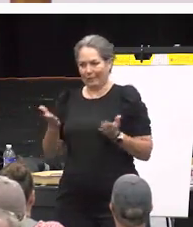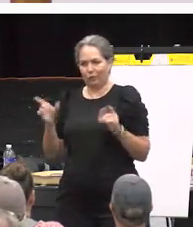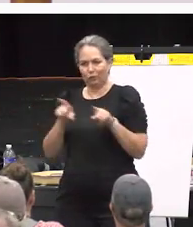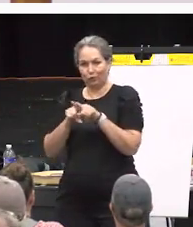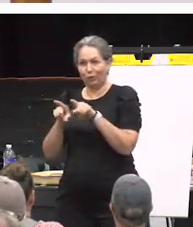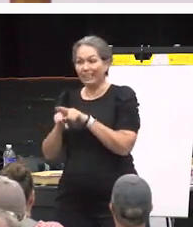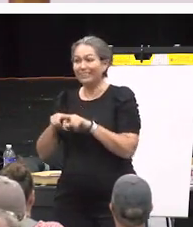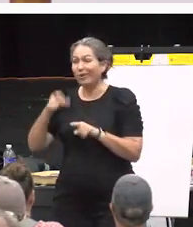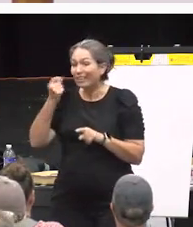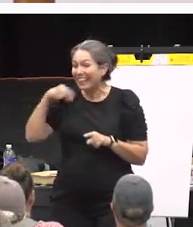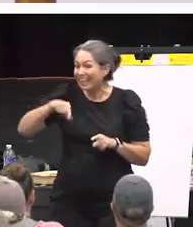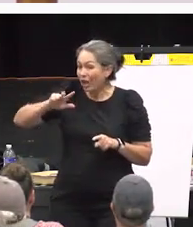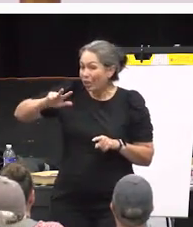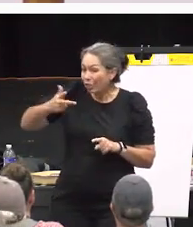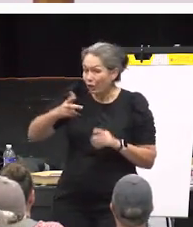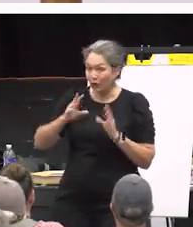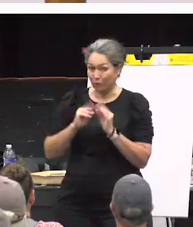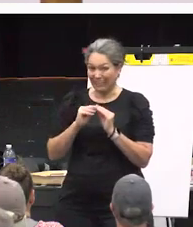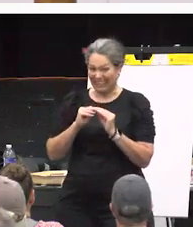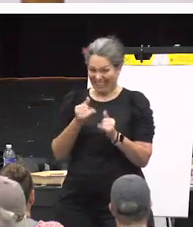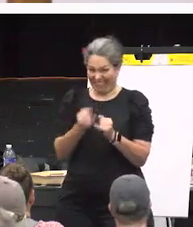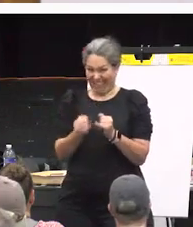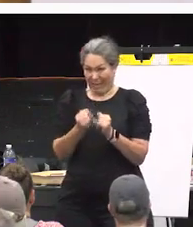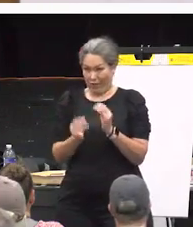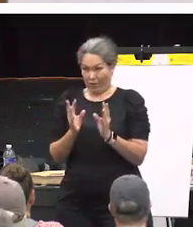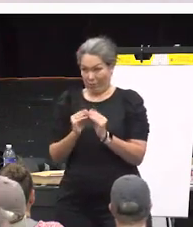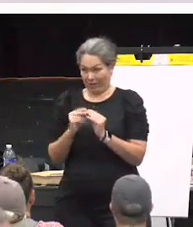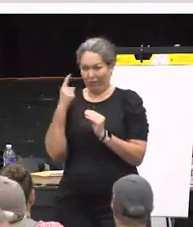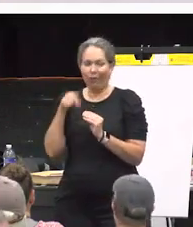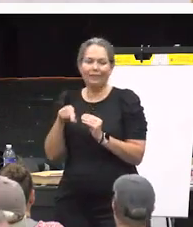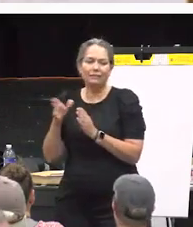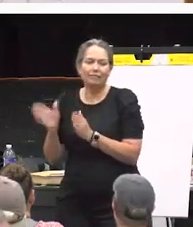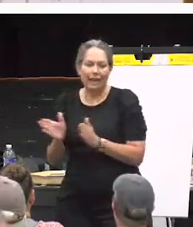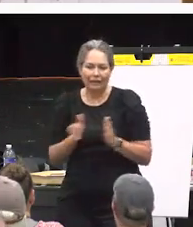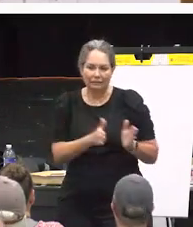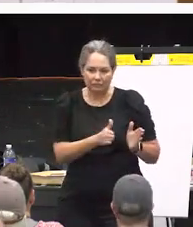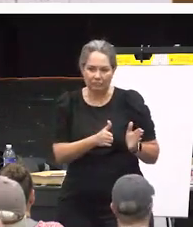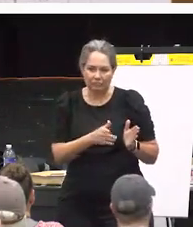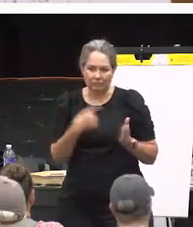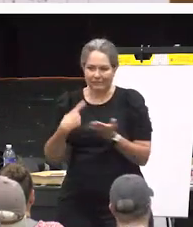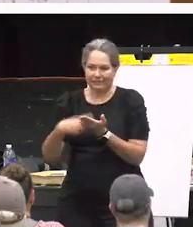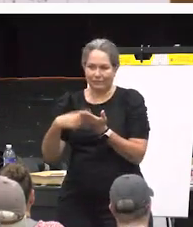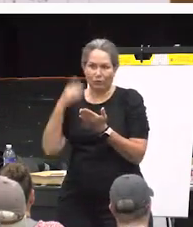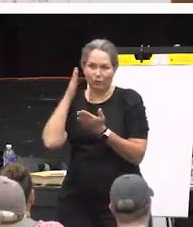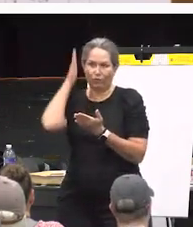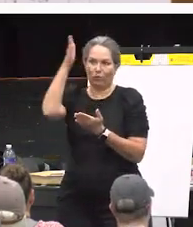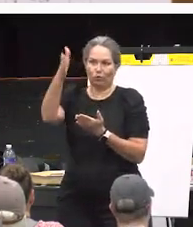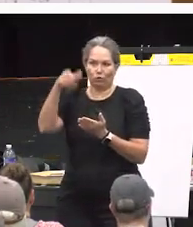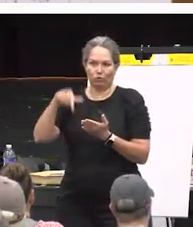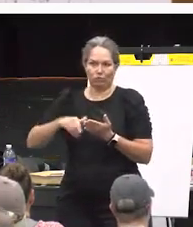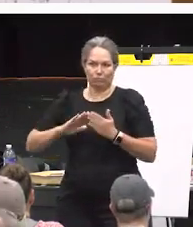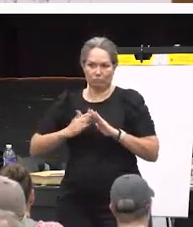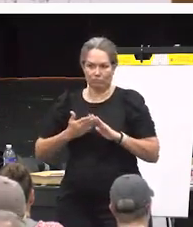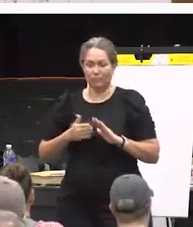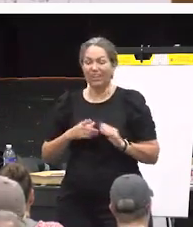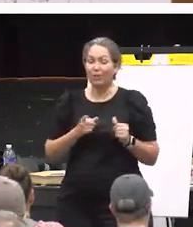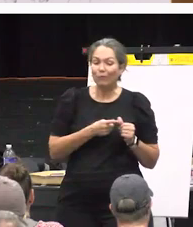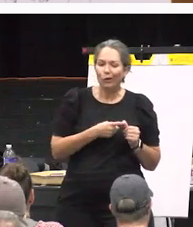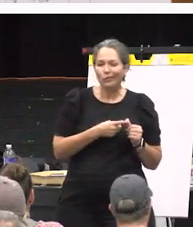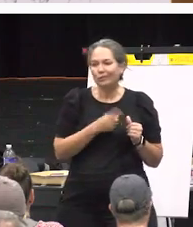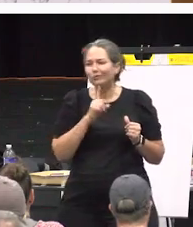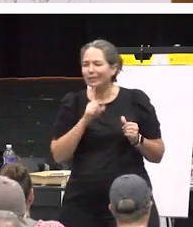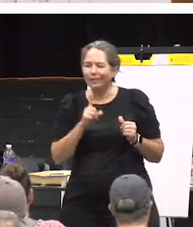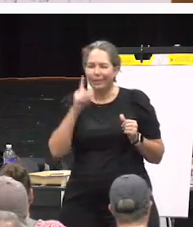This is the third meeting, the final meeting in this phase of discussion for the future of the city. The first one was really a